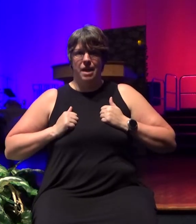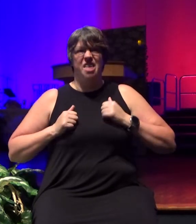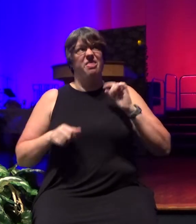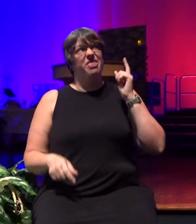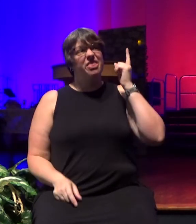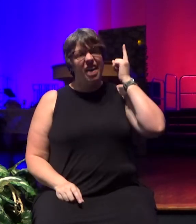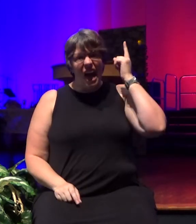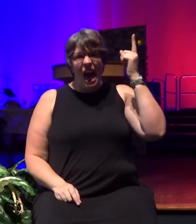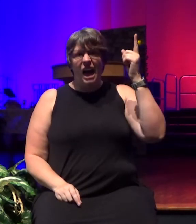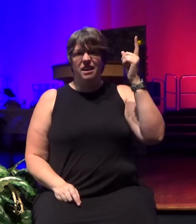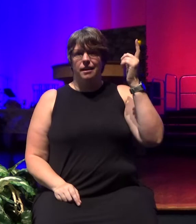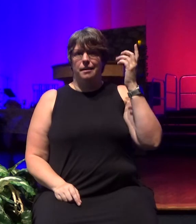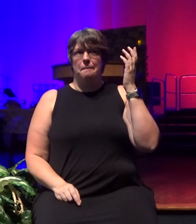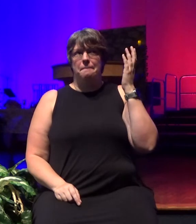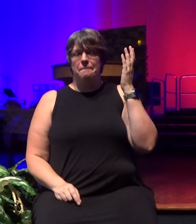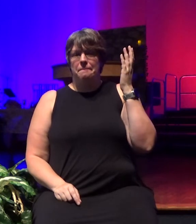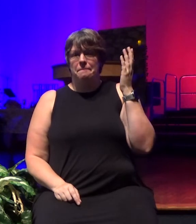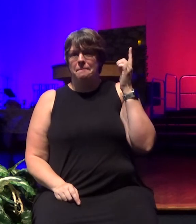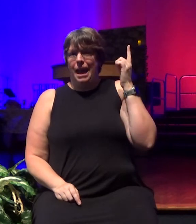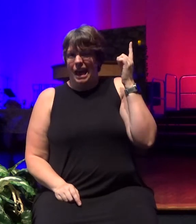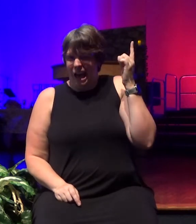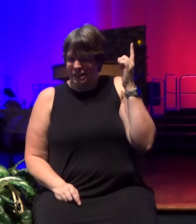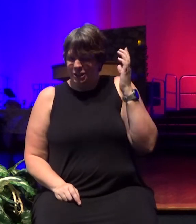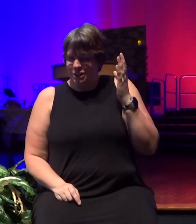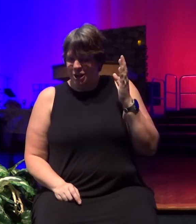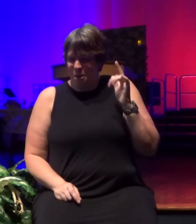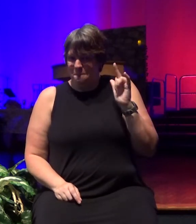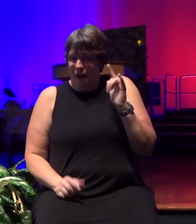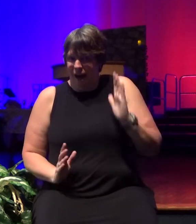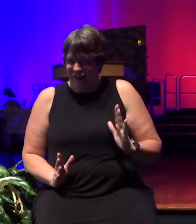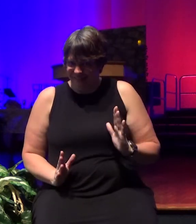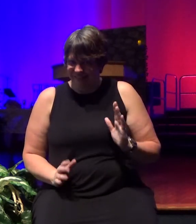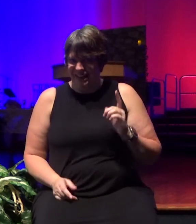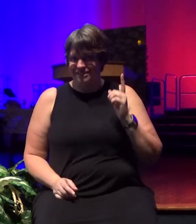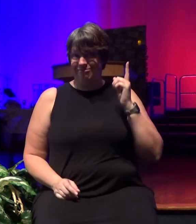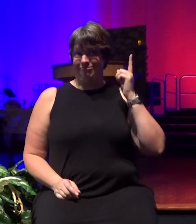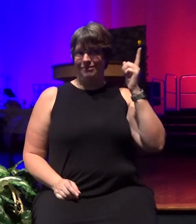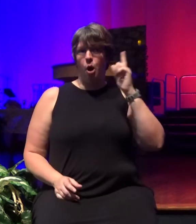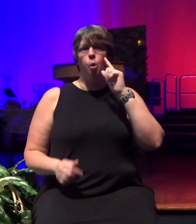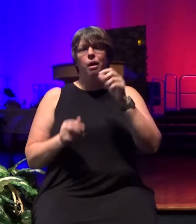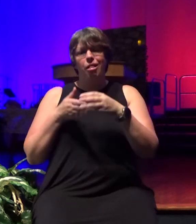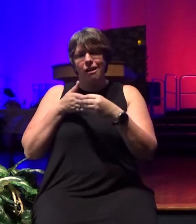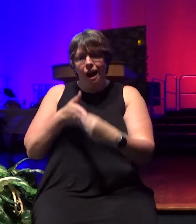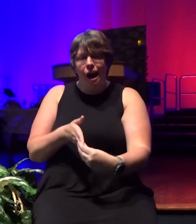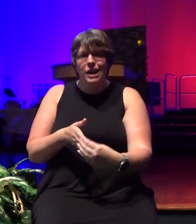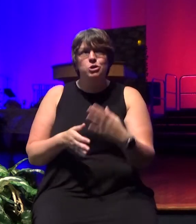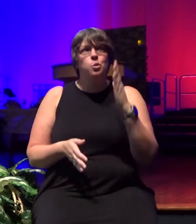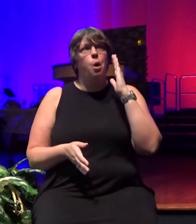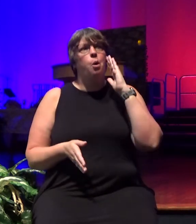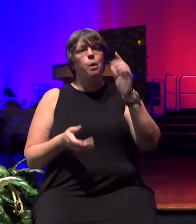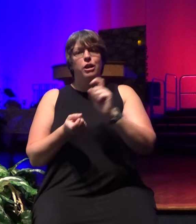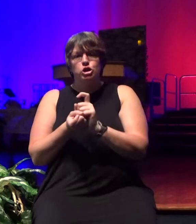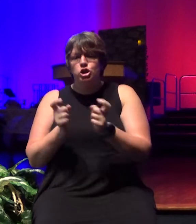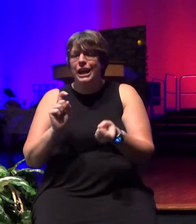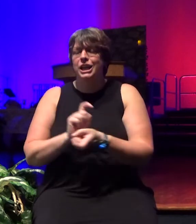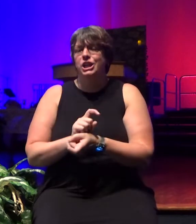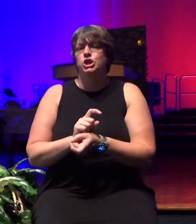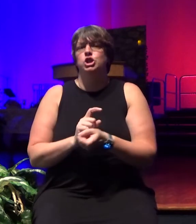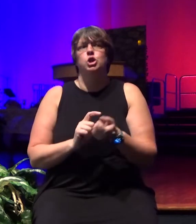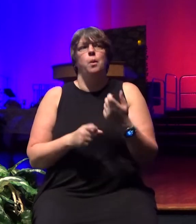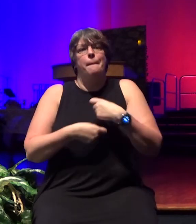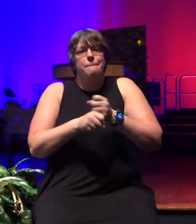take life to its, every aspect of life to its greater yet to be, and its call within you to